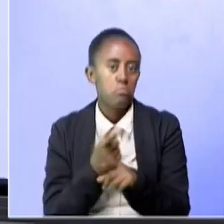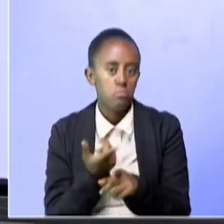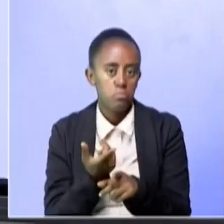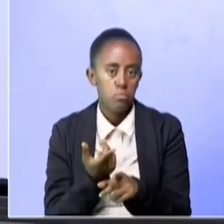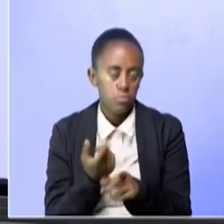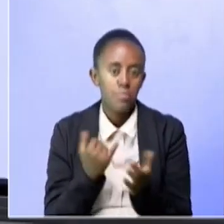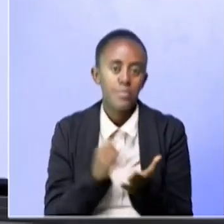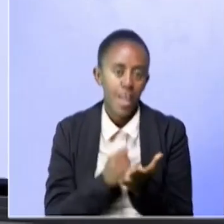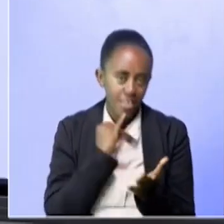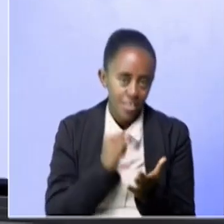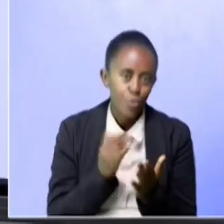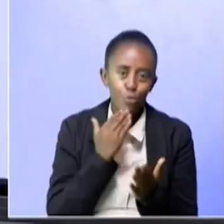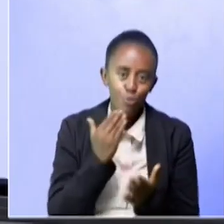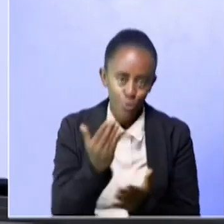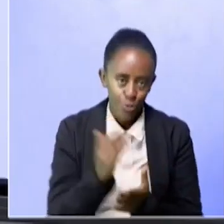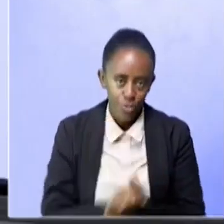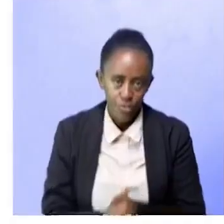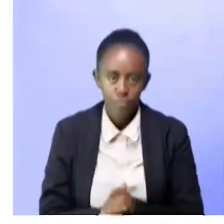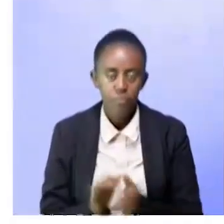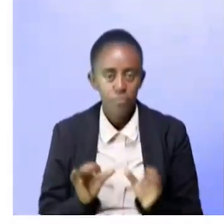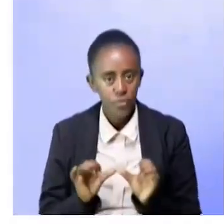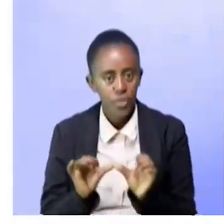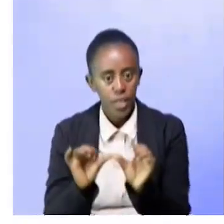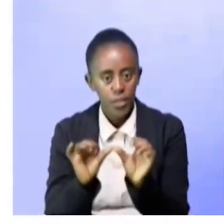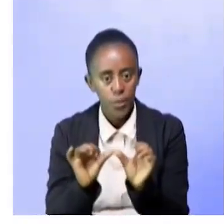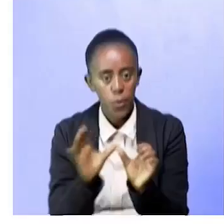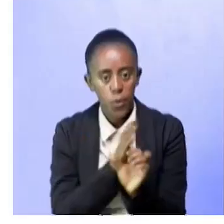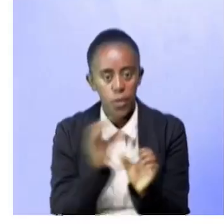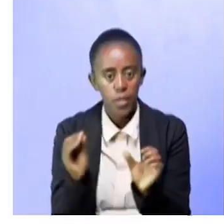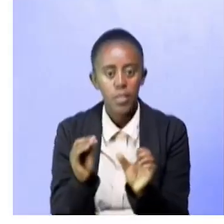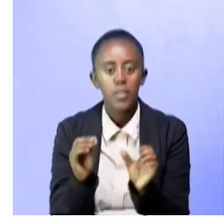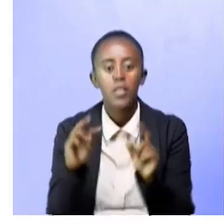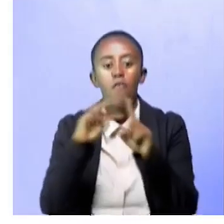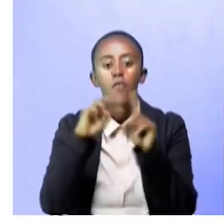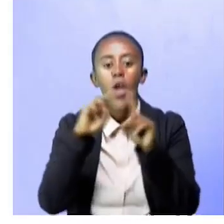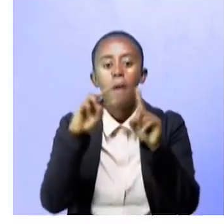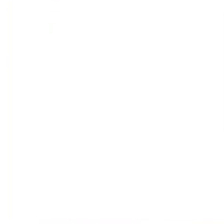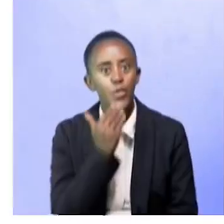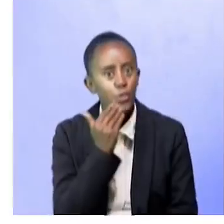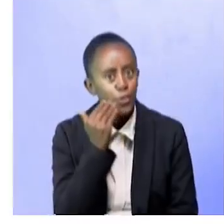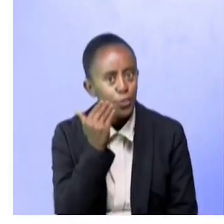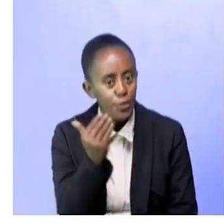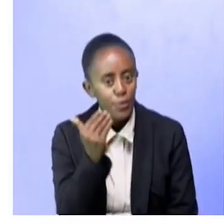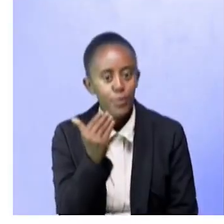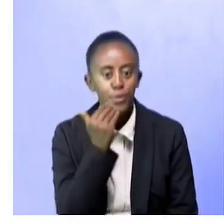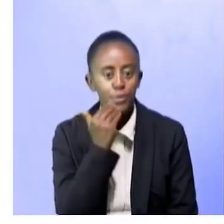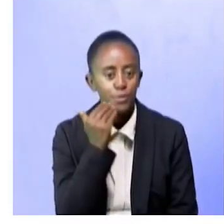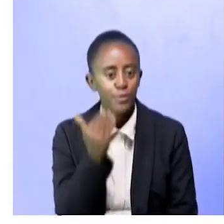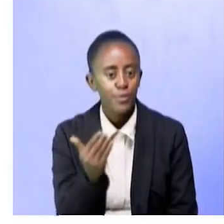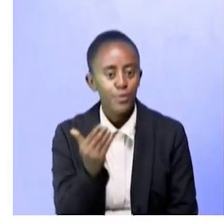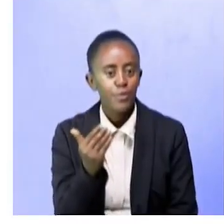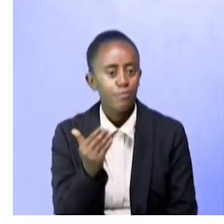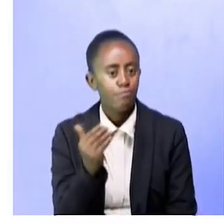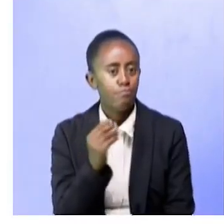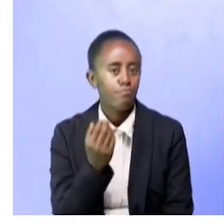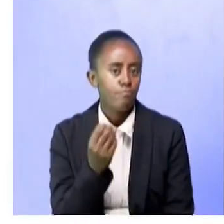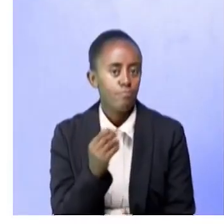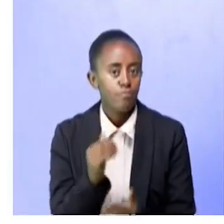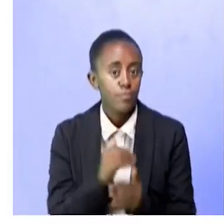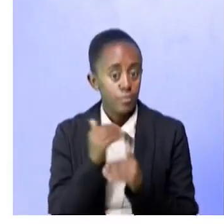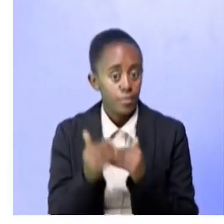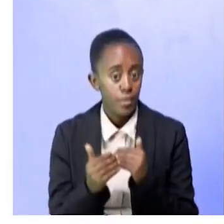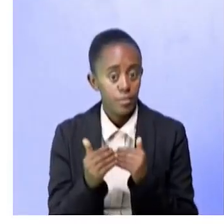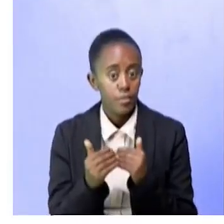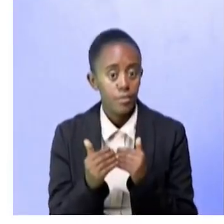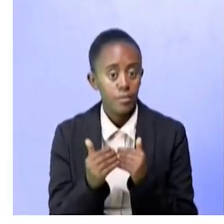Good. Let's go and the vocabulary that is alert. Wow, this next one that